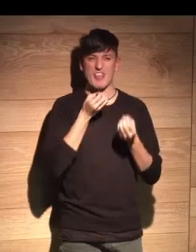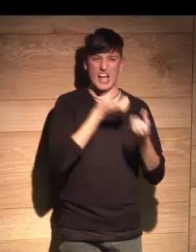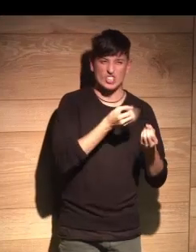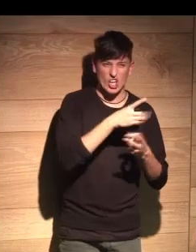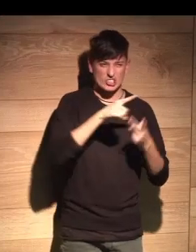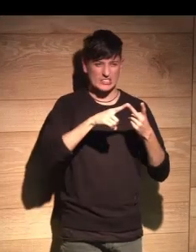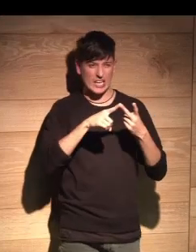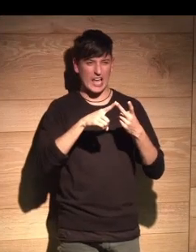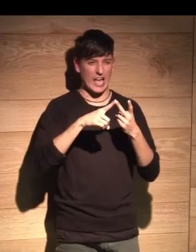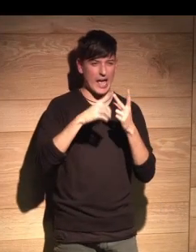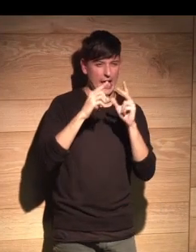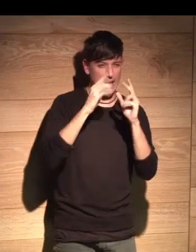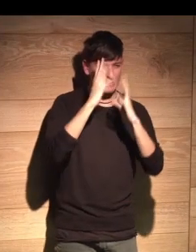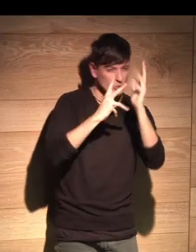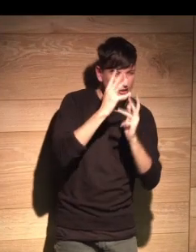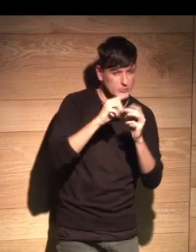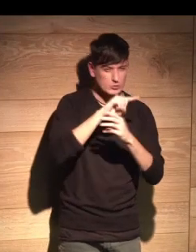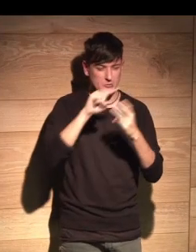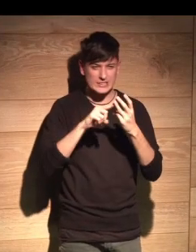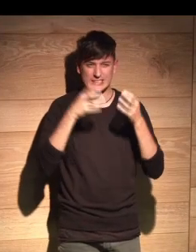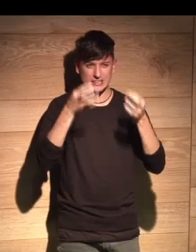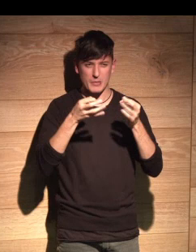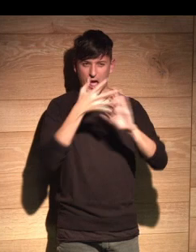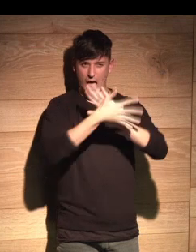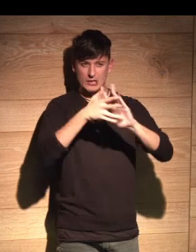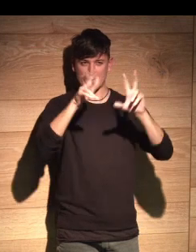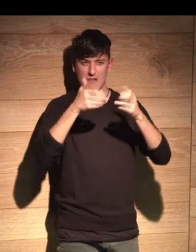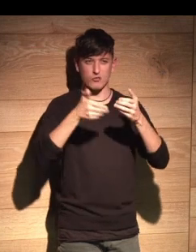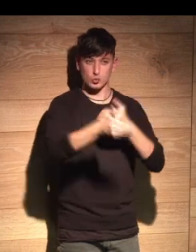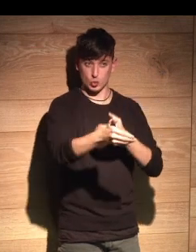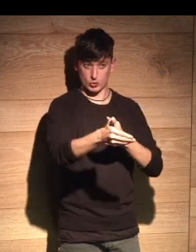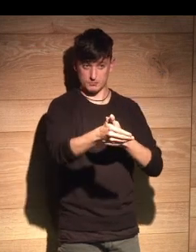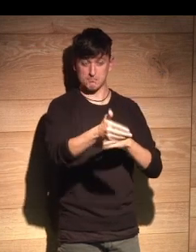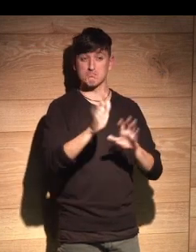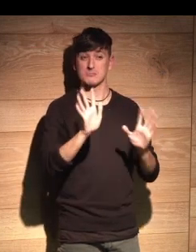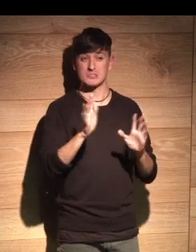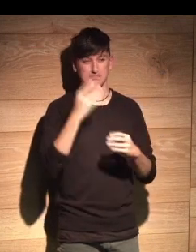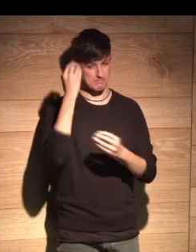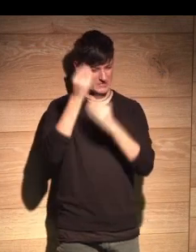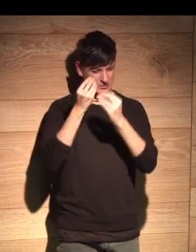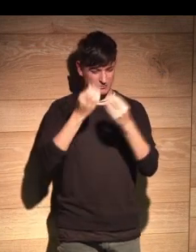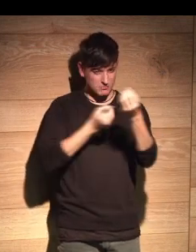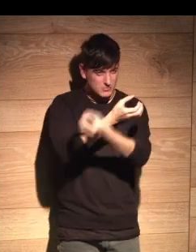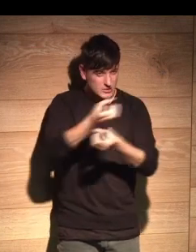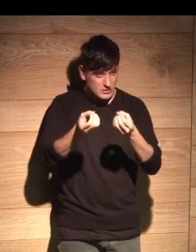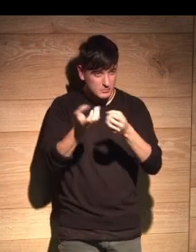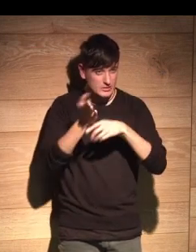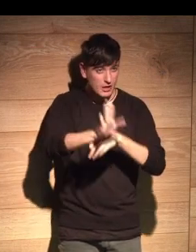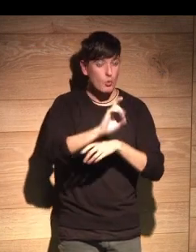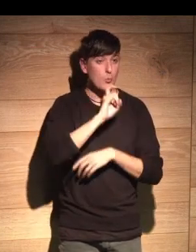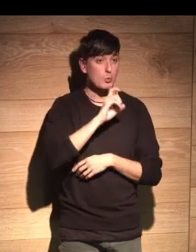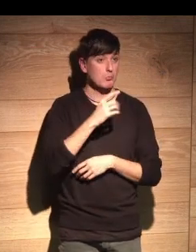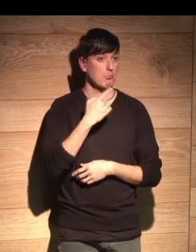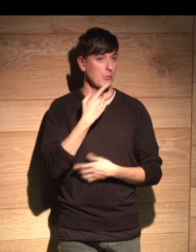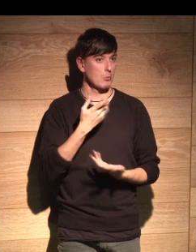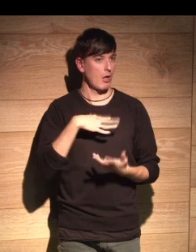data, algorithms. We always are projecting towards the future. And thinking about how to introduce this panel,